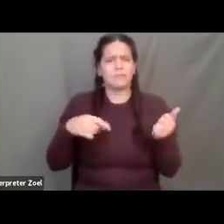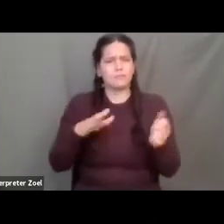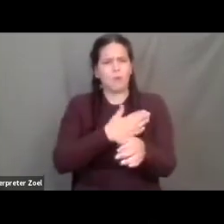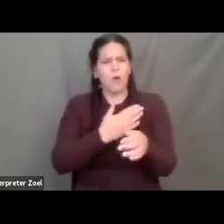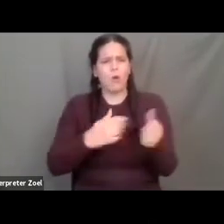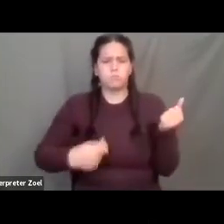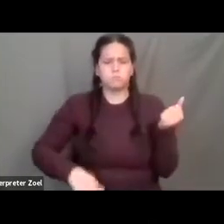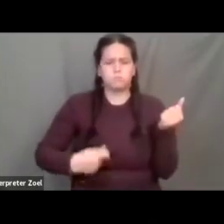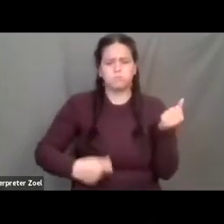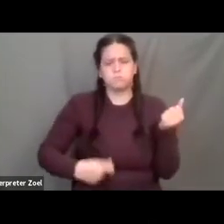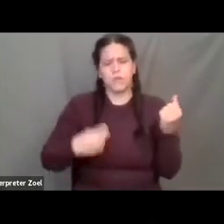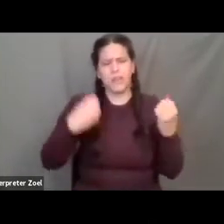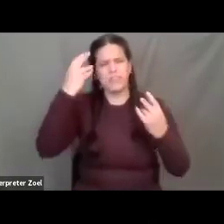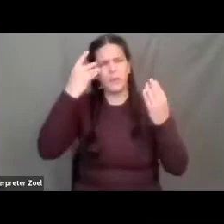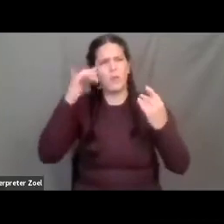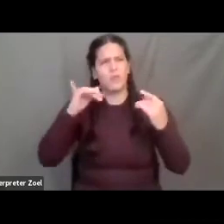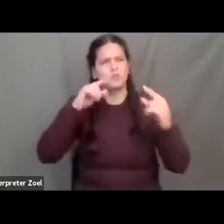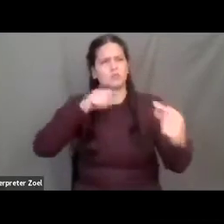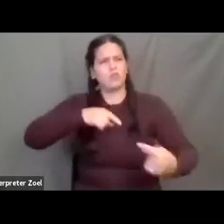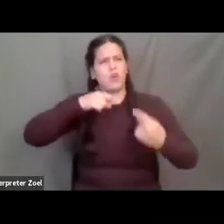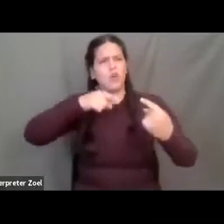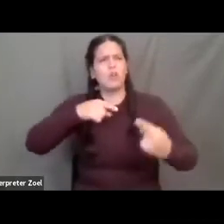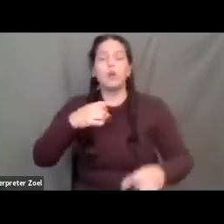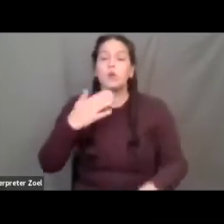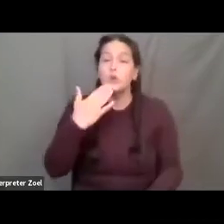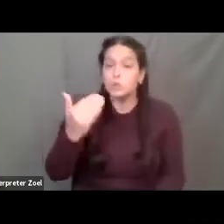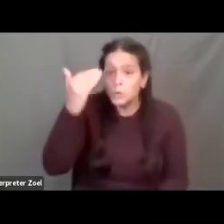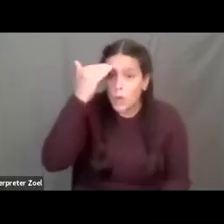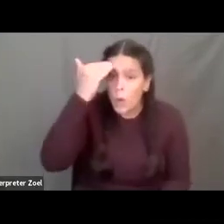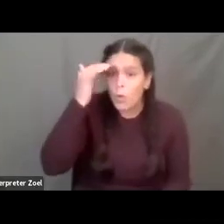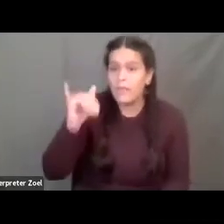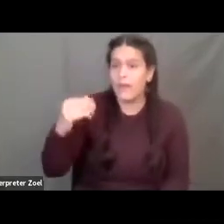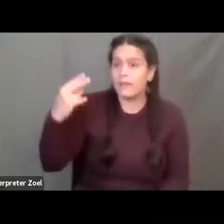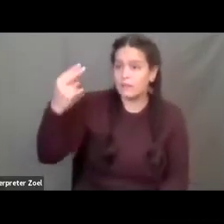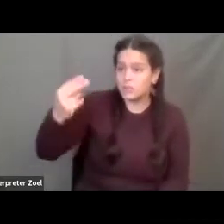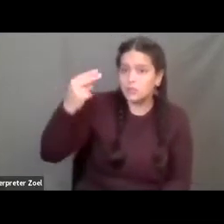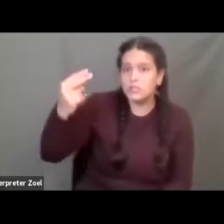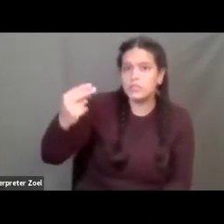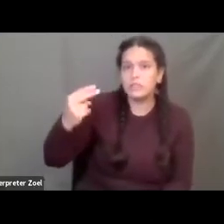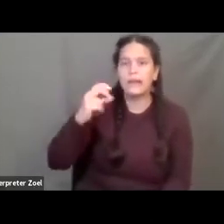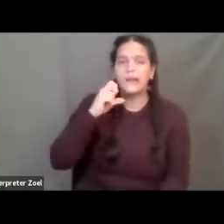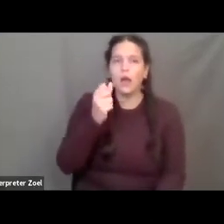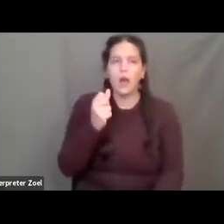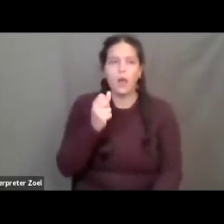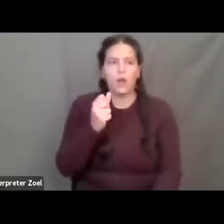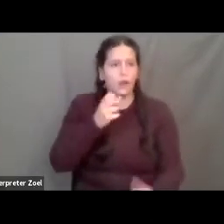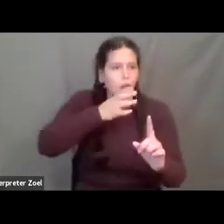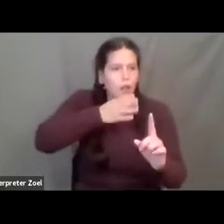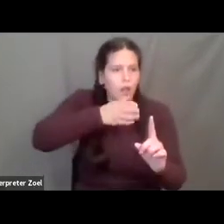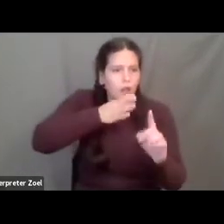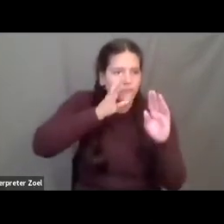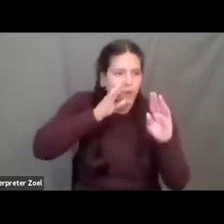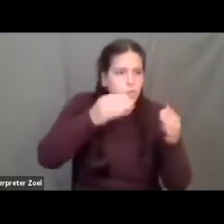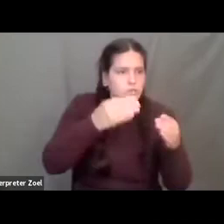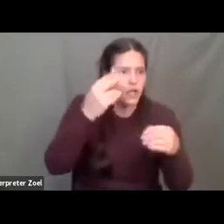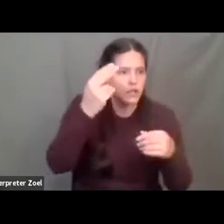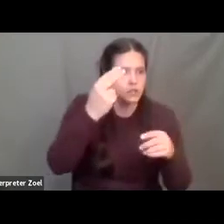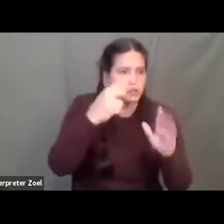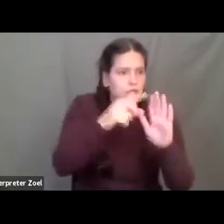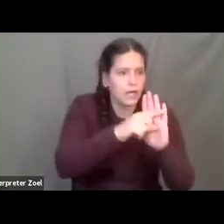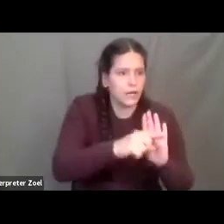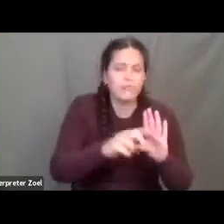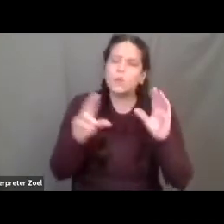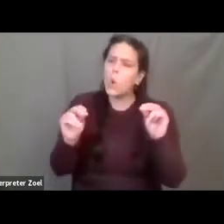be depressed on. It's good to know our history, but it's good to keep flying, keep soaring and keep reaching